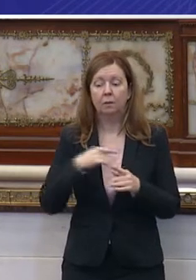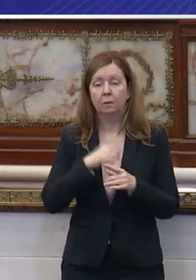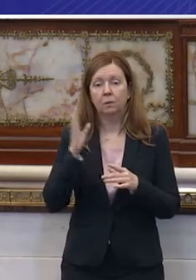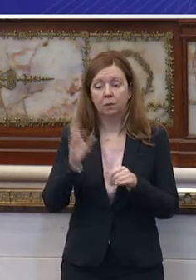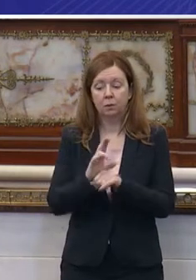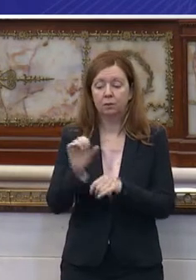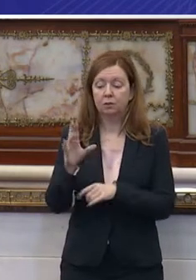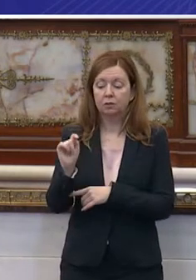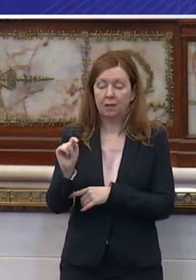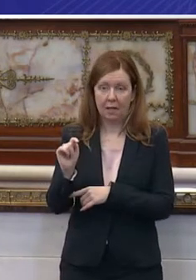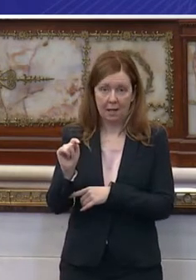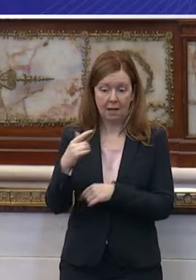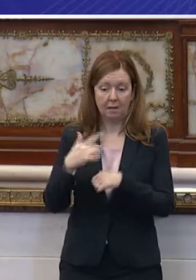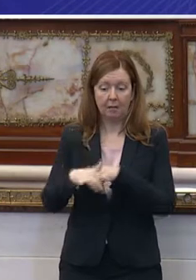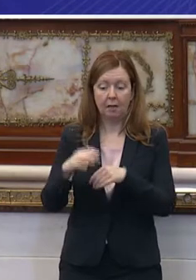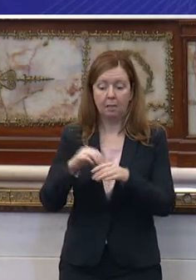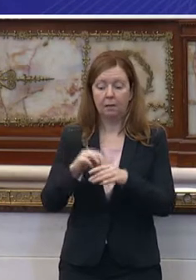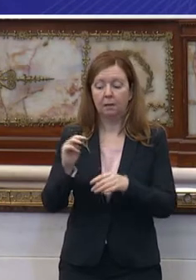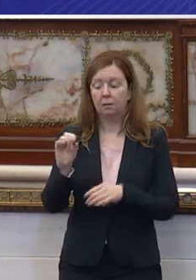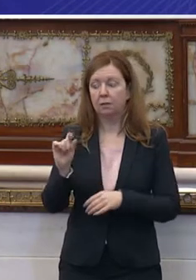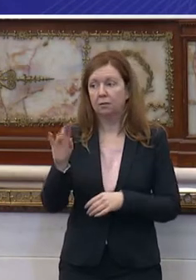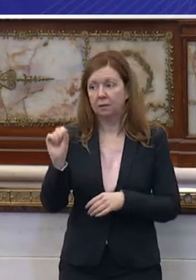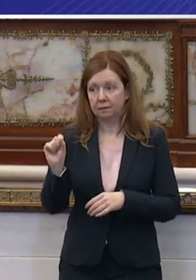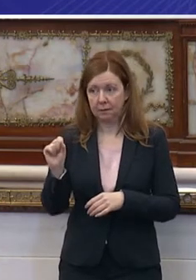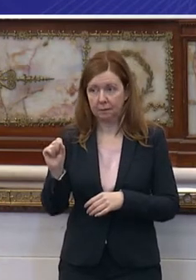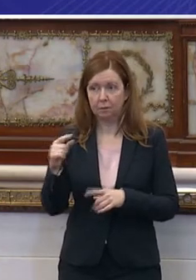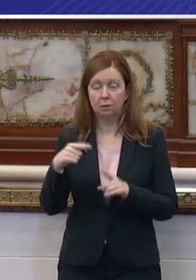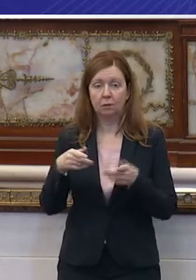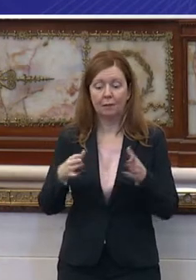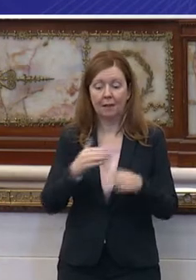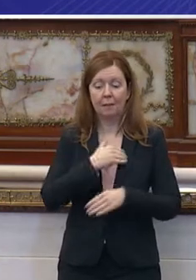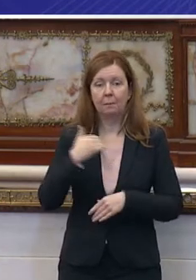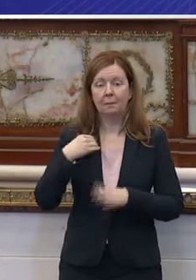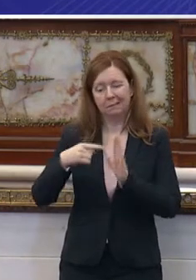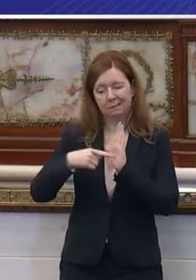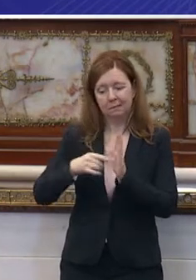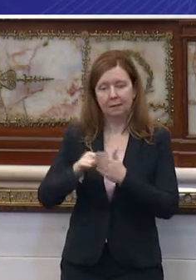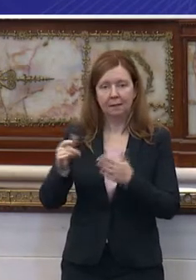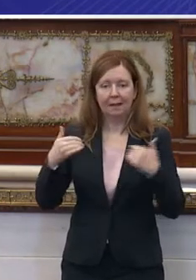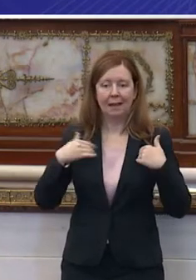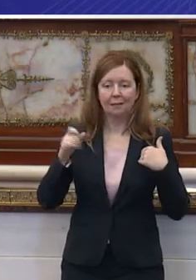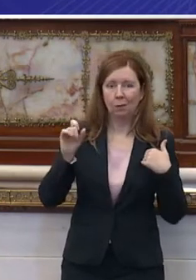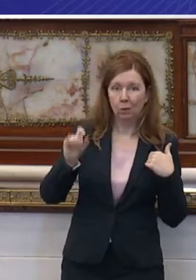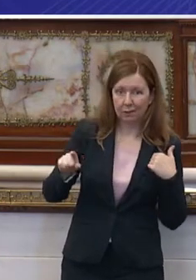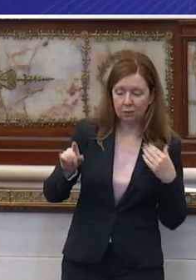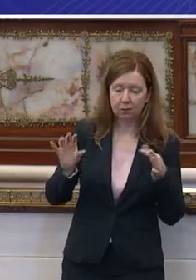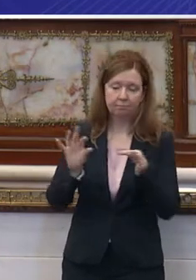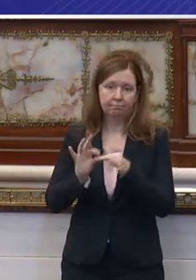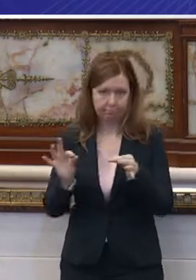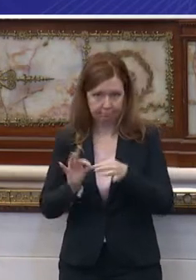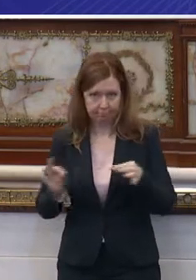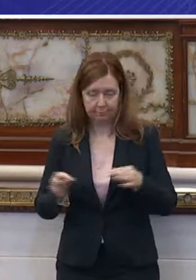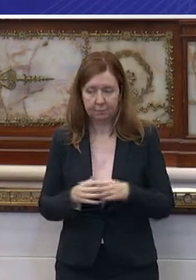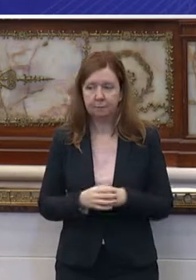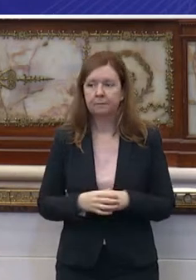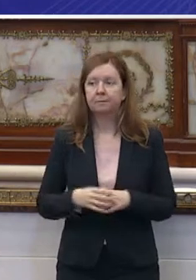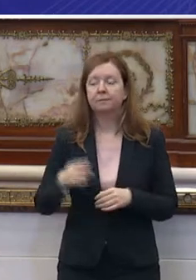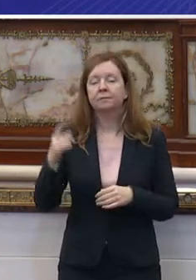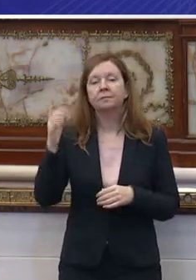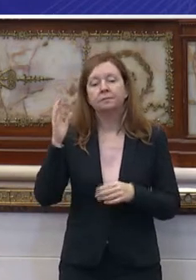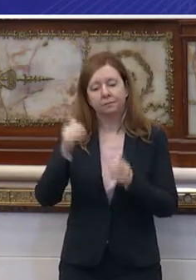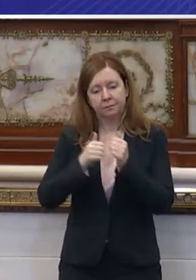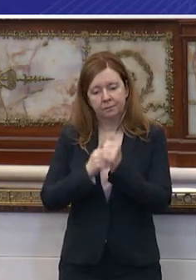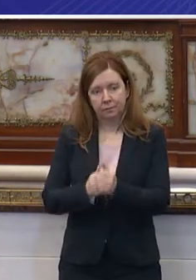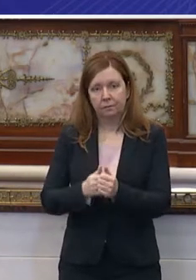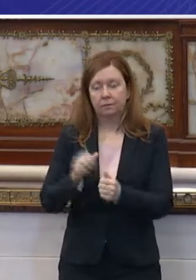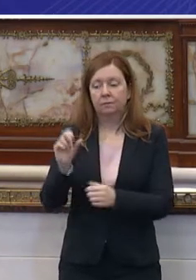chat feature available in Microsoft Teams to allow members to signify that they wish to be recognized. In order to comply with